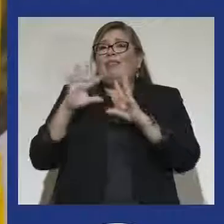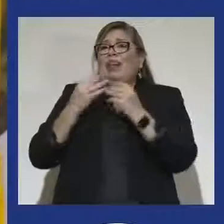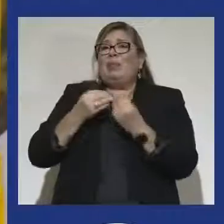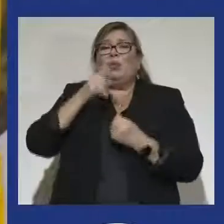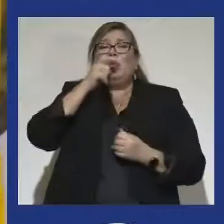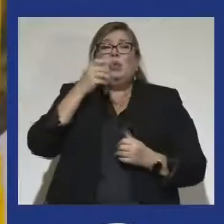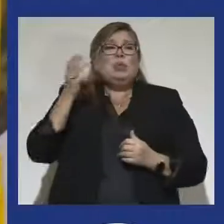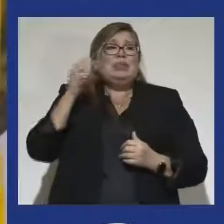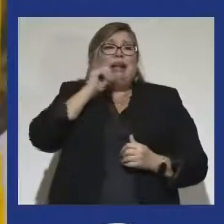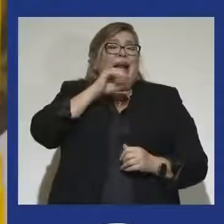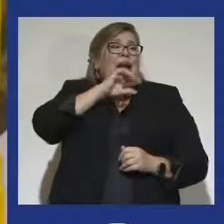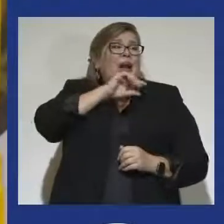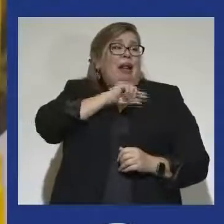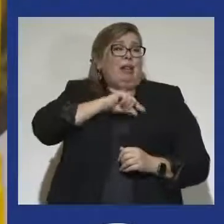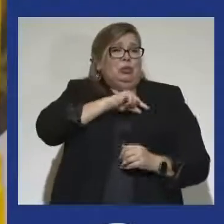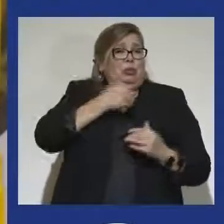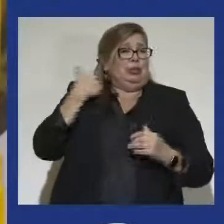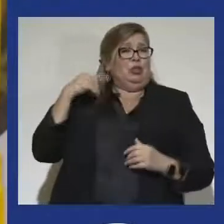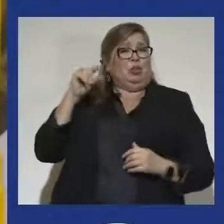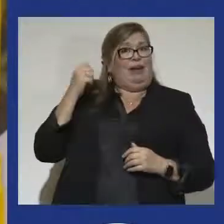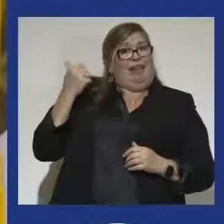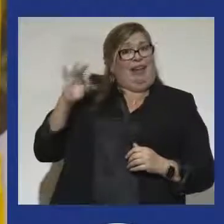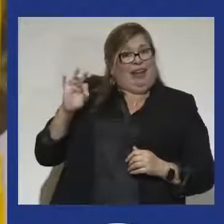in 2019, who